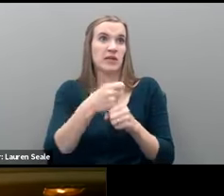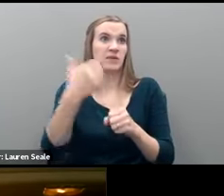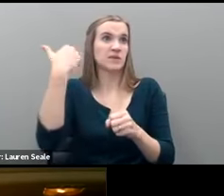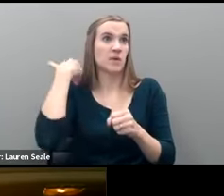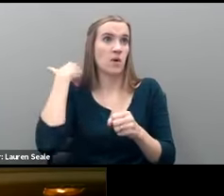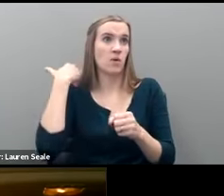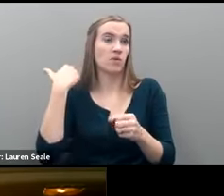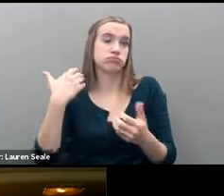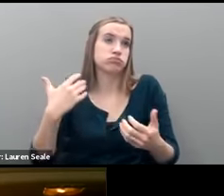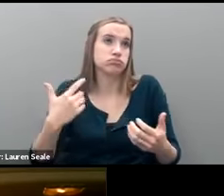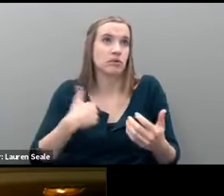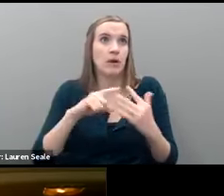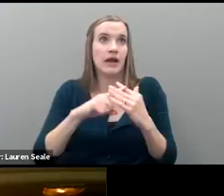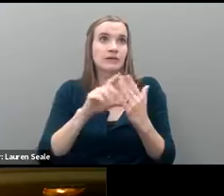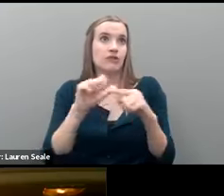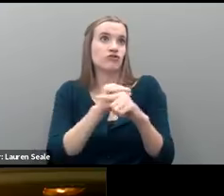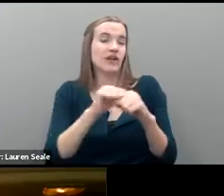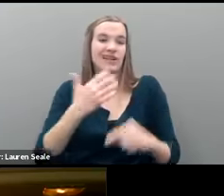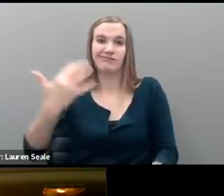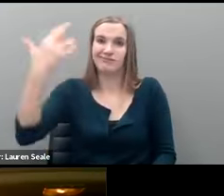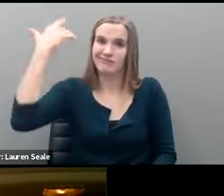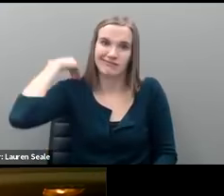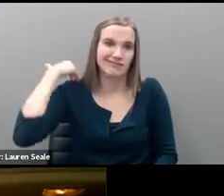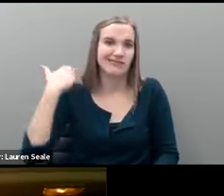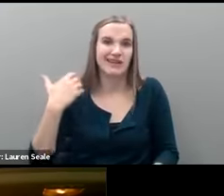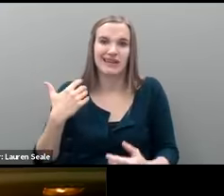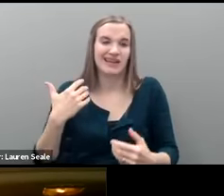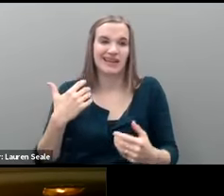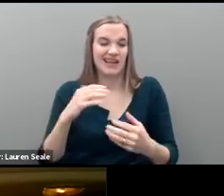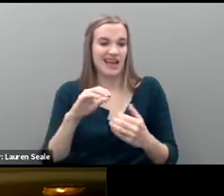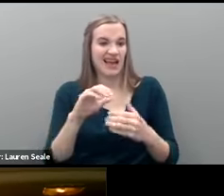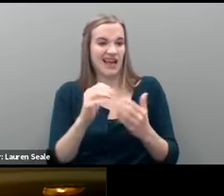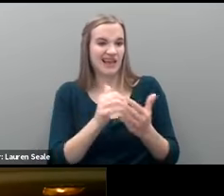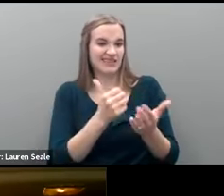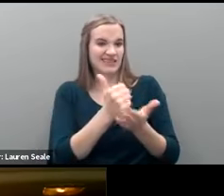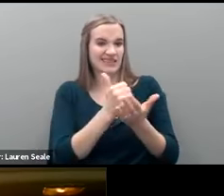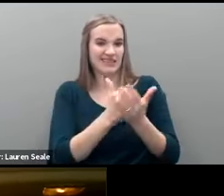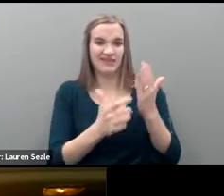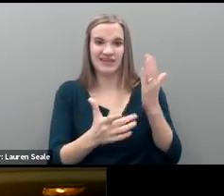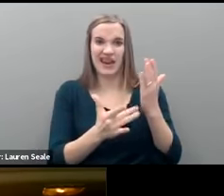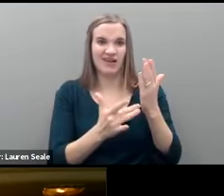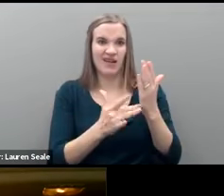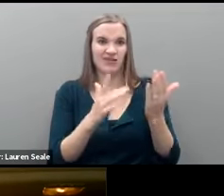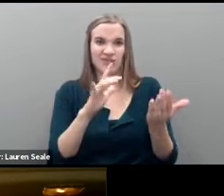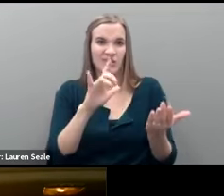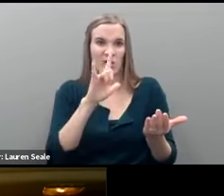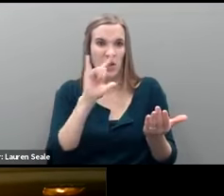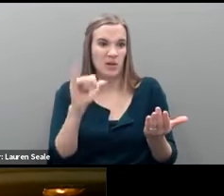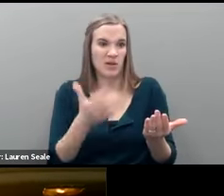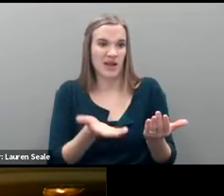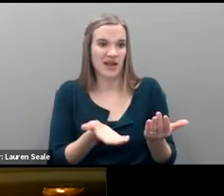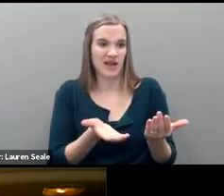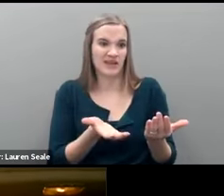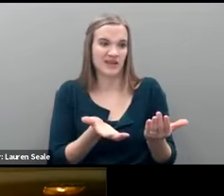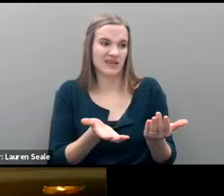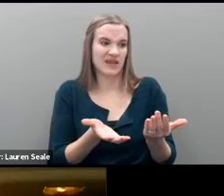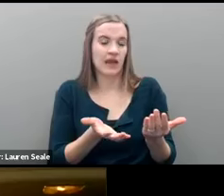ago, um, I remember those were the times when people would just make